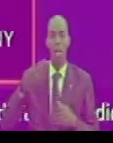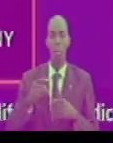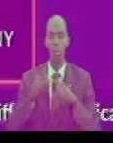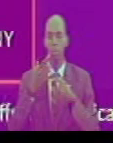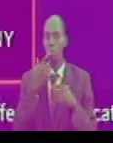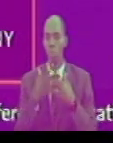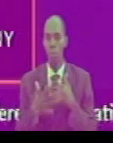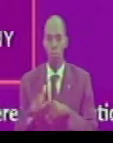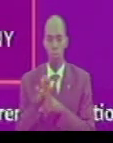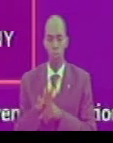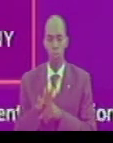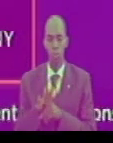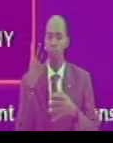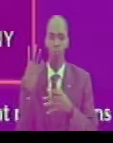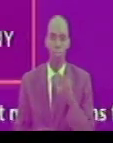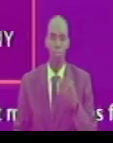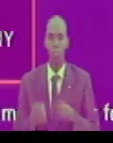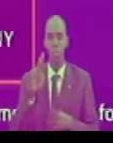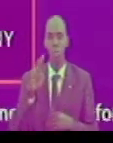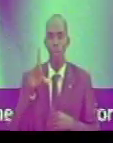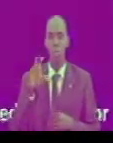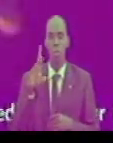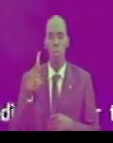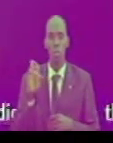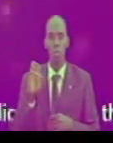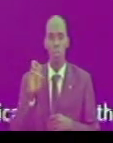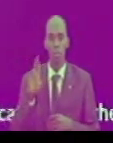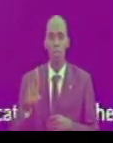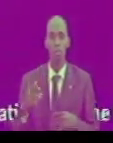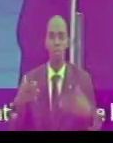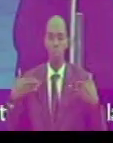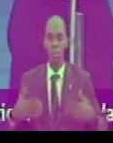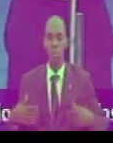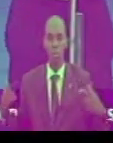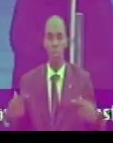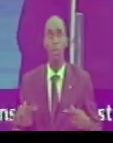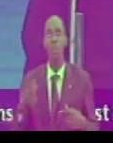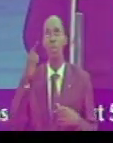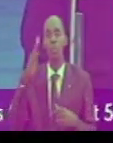doing great things. We return to the moderator.